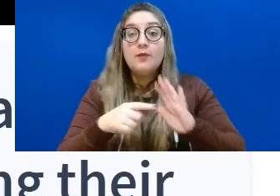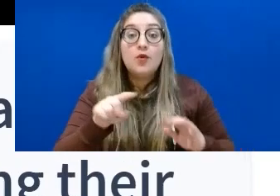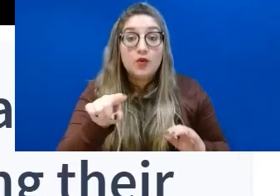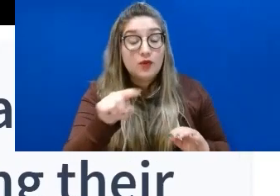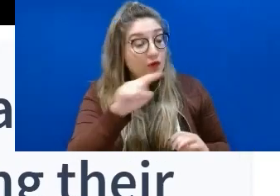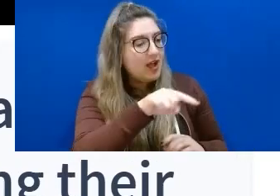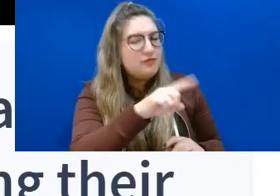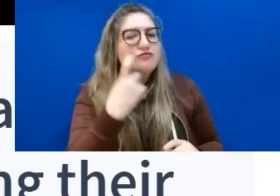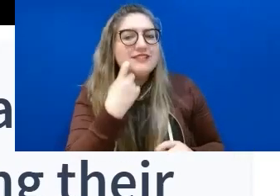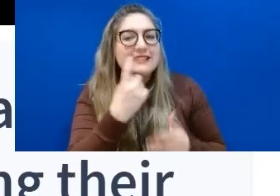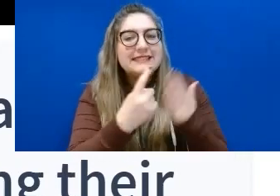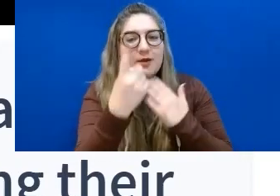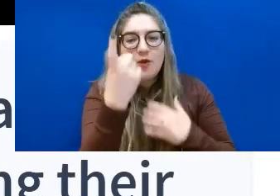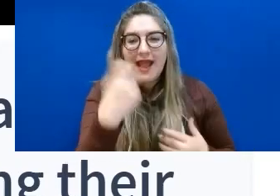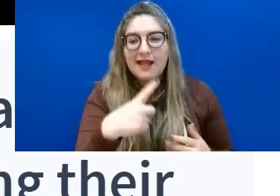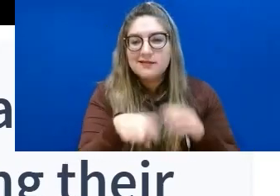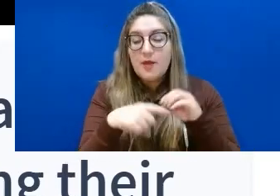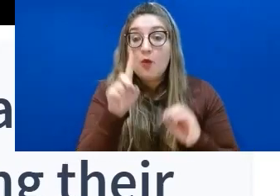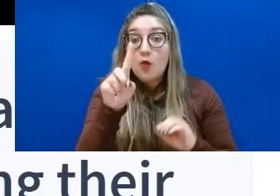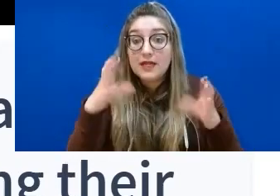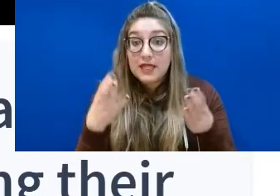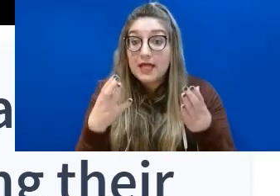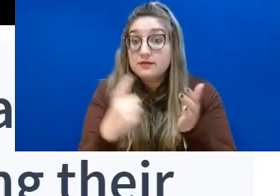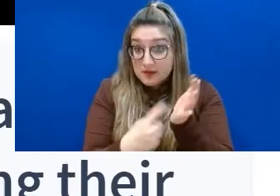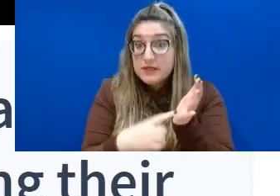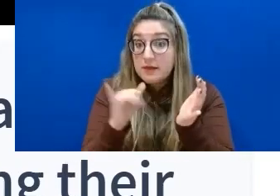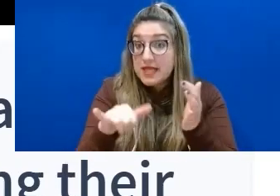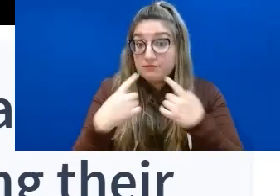now so that you can work and focus on that, right?